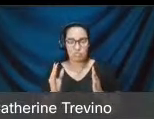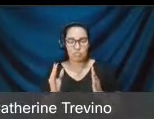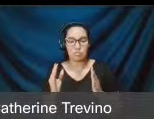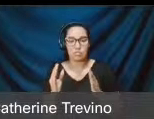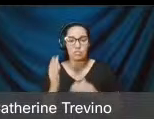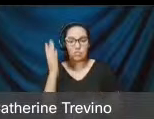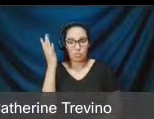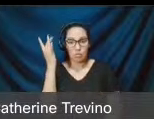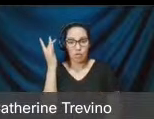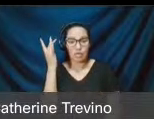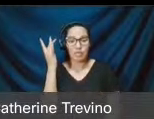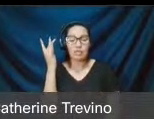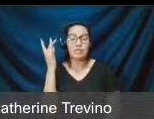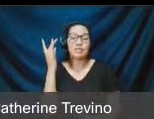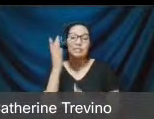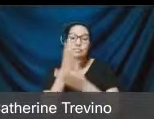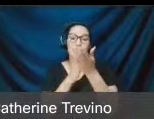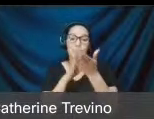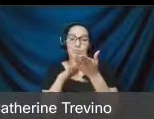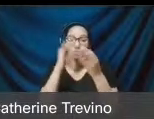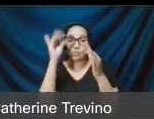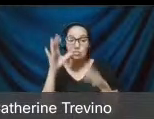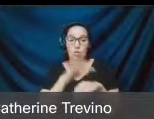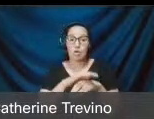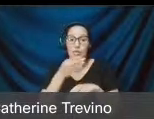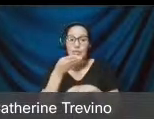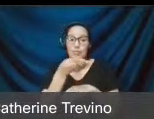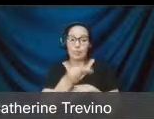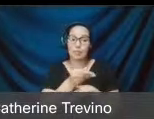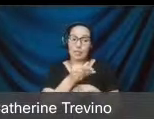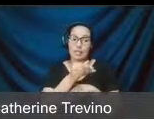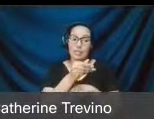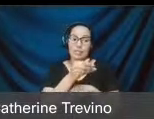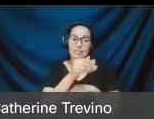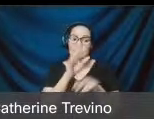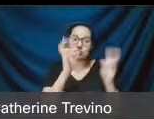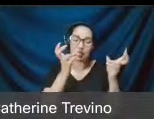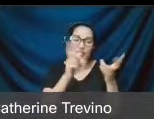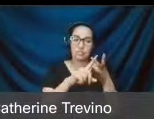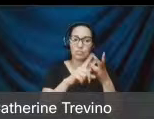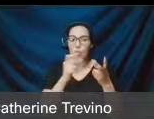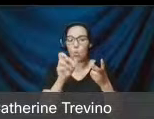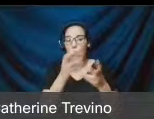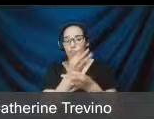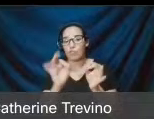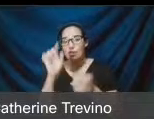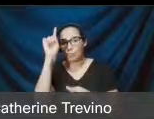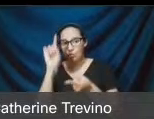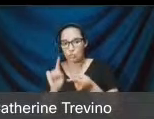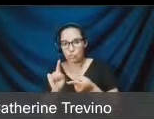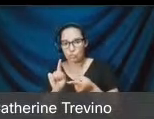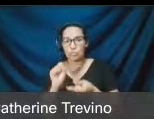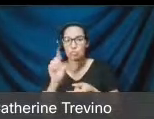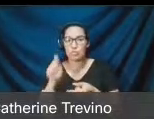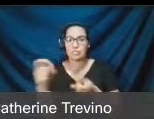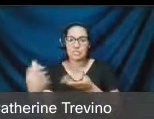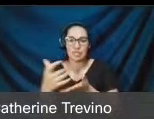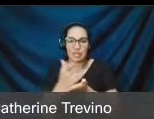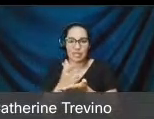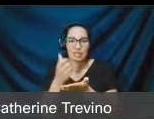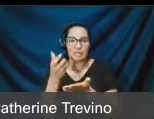Because some students are in paid status, some students are free and reduced. So that would be the time we would have to collect money at that time